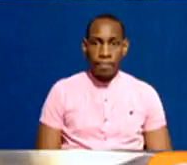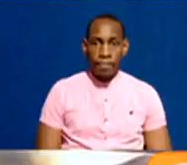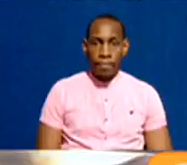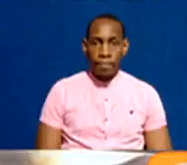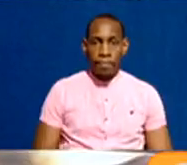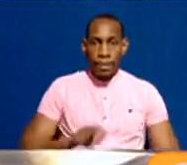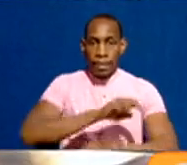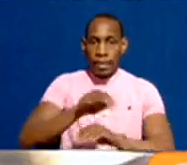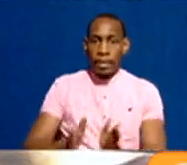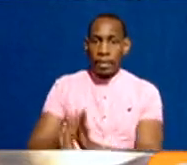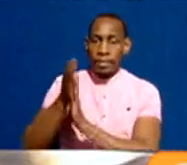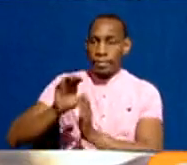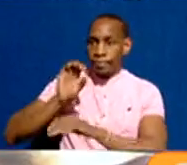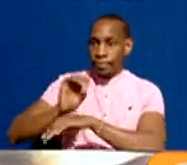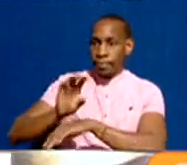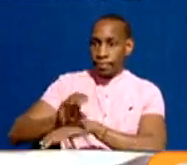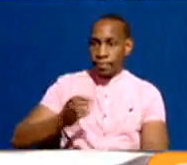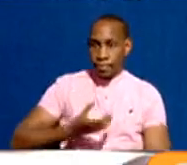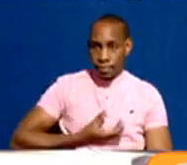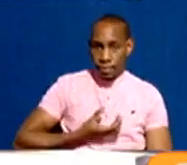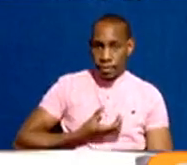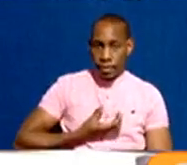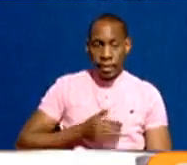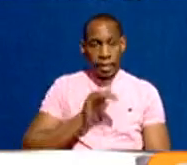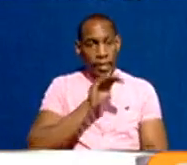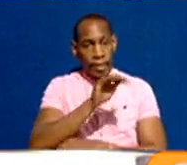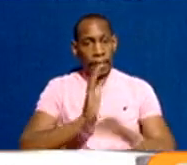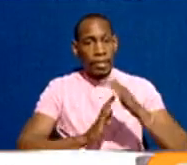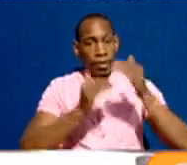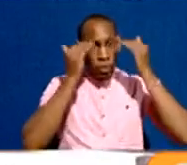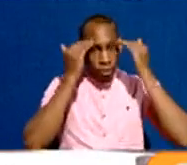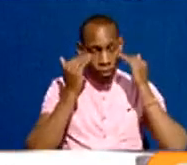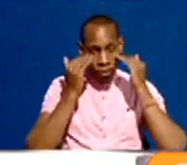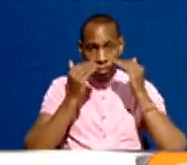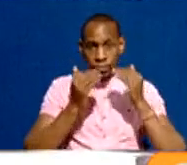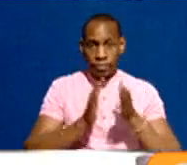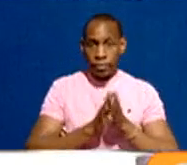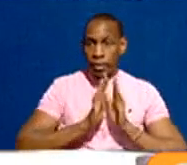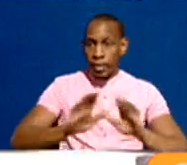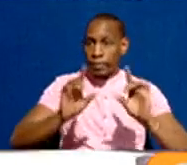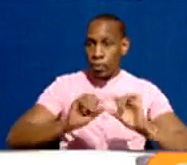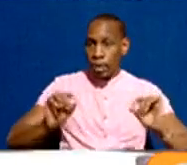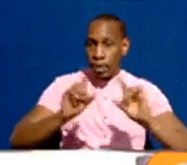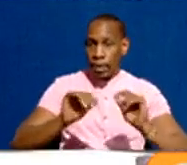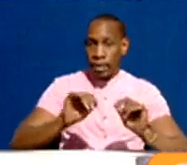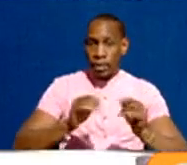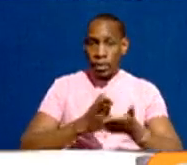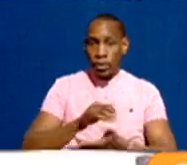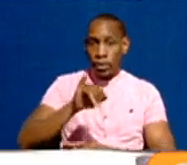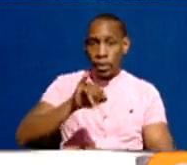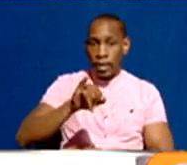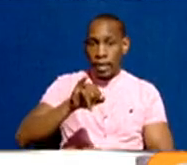The National Security Advisory Council has asked the Supreme Court to dismiss allegations by